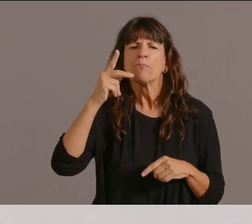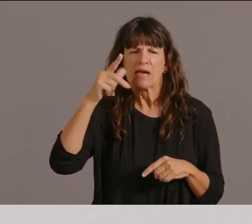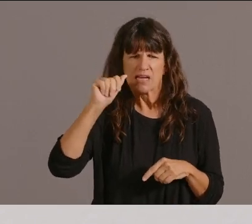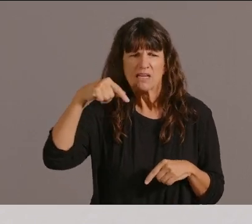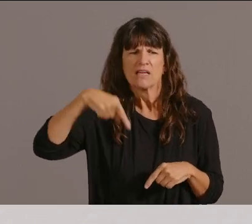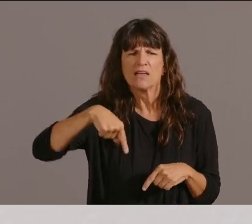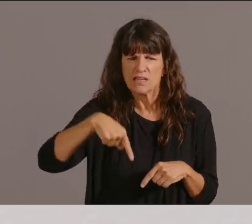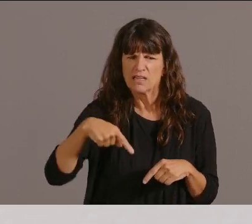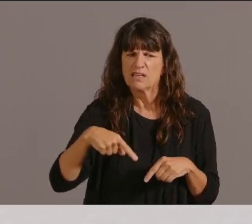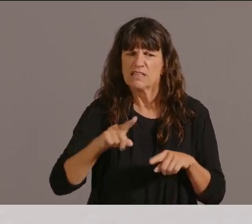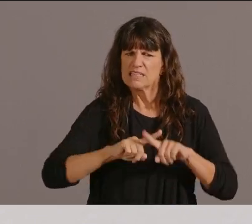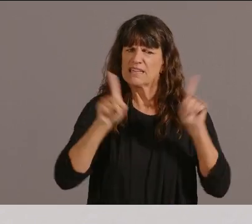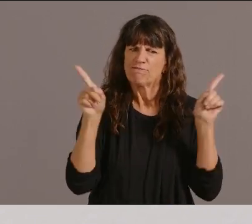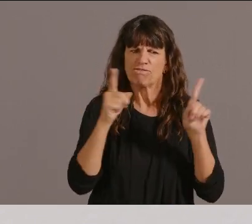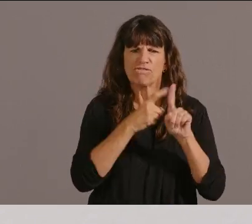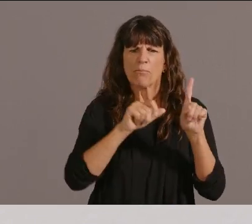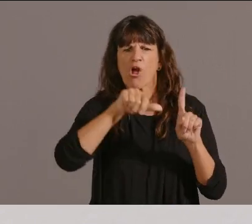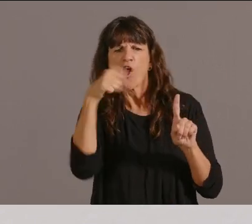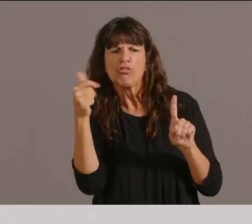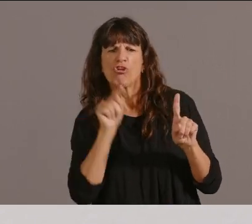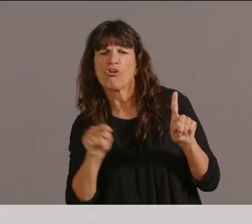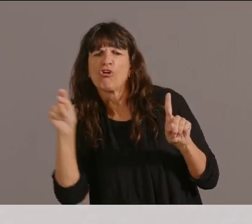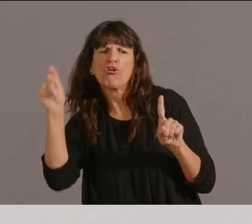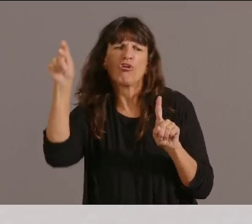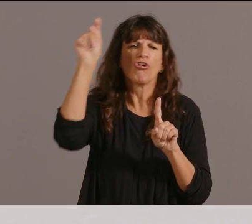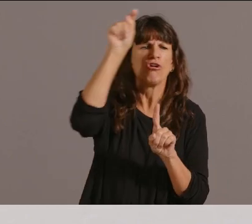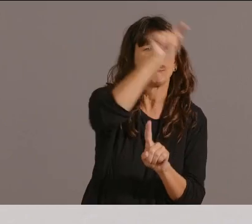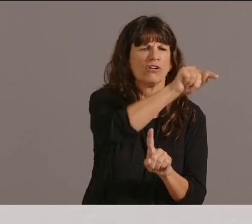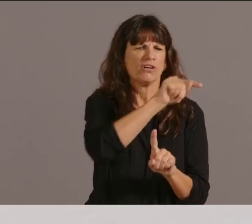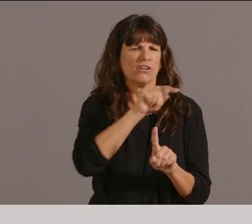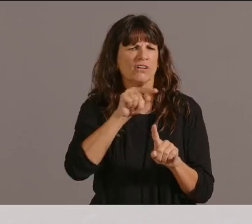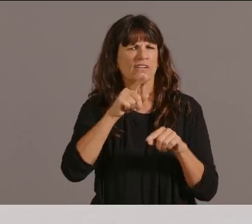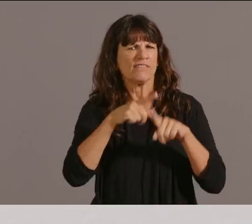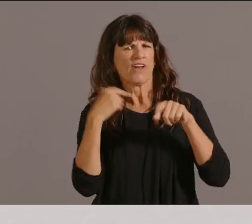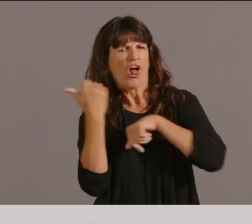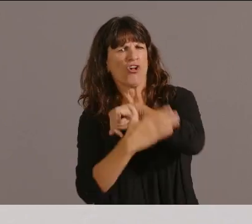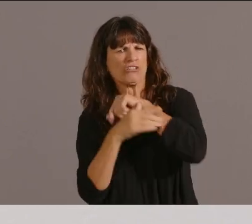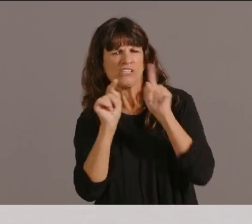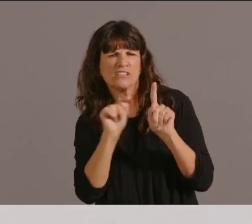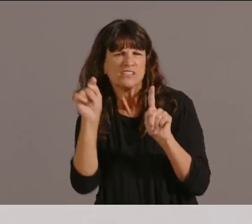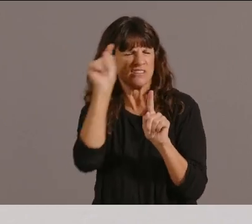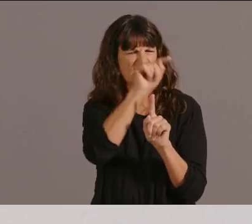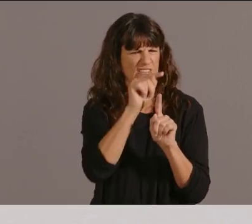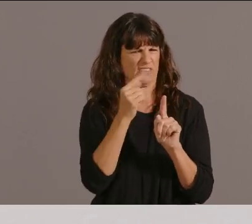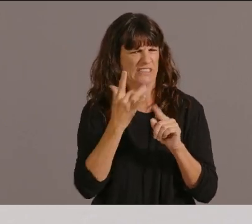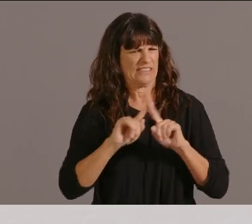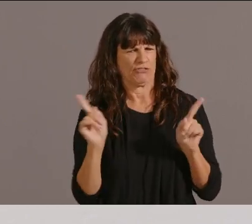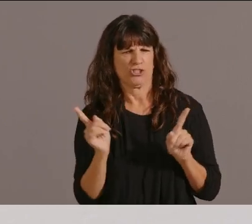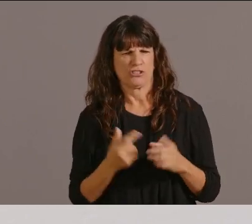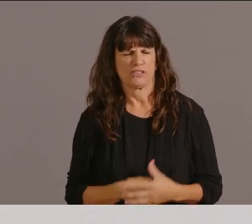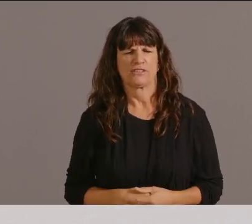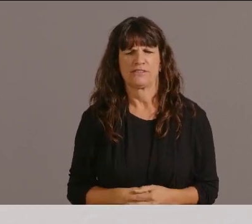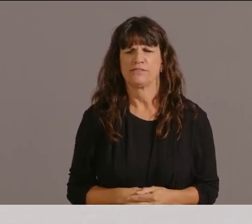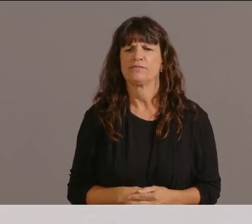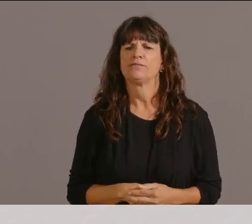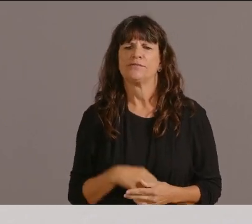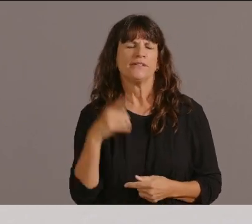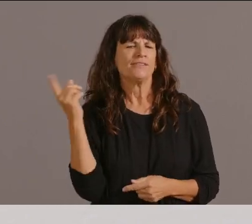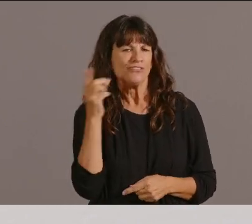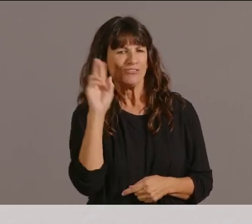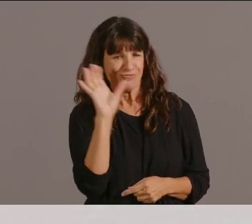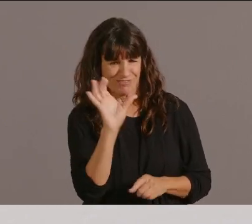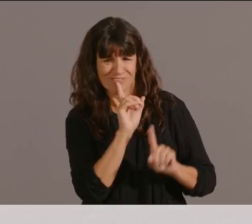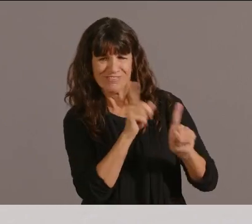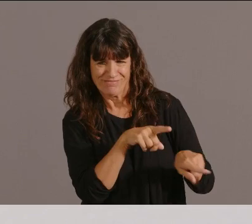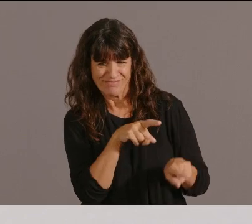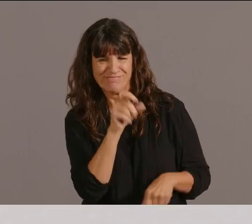So can you put that in perspective? Yeah, so people in different counties are going to see it differently, just like you said. So,